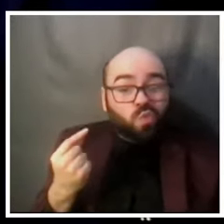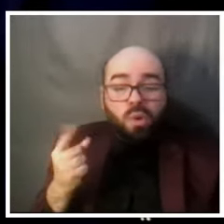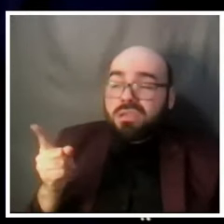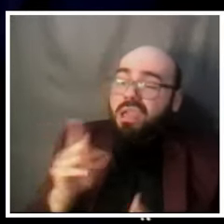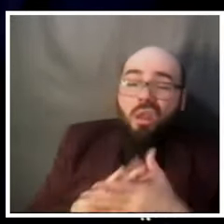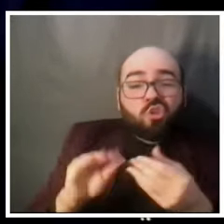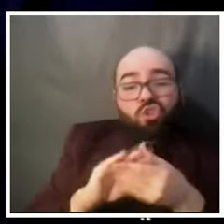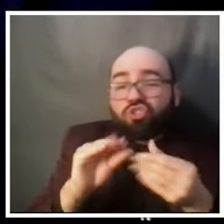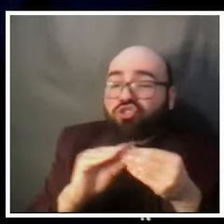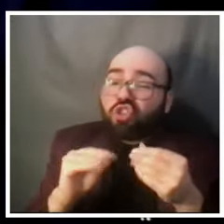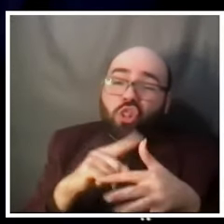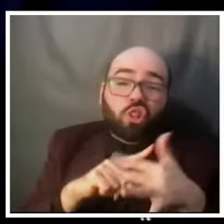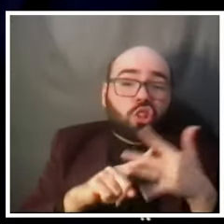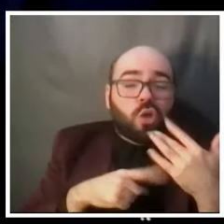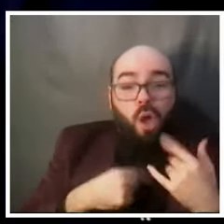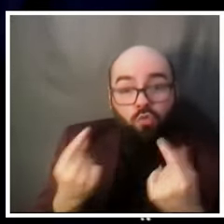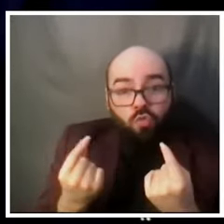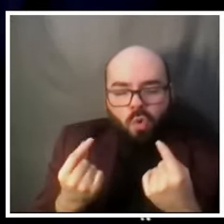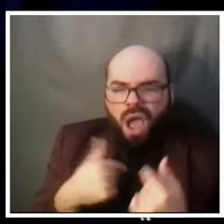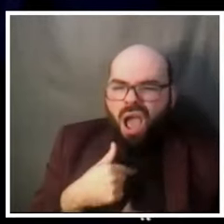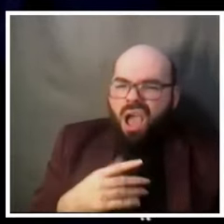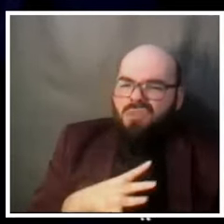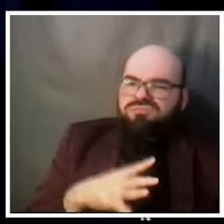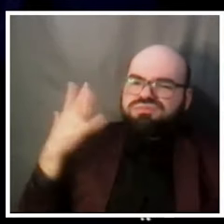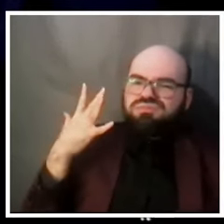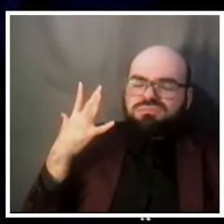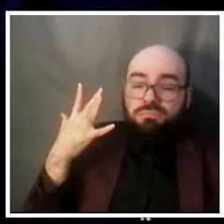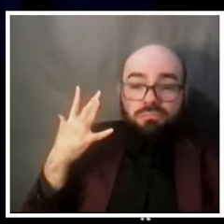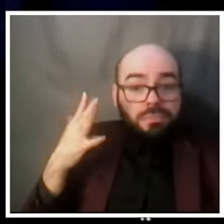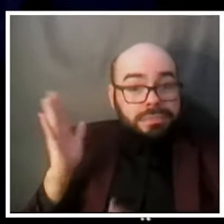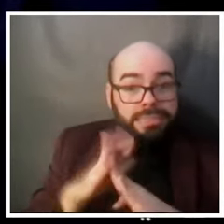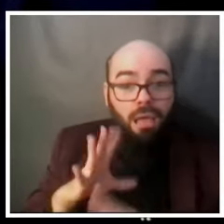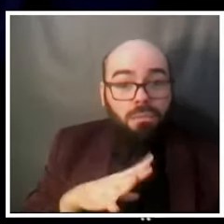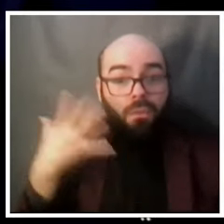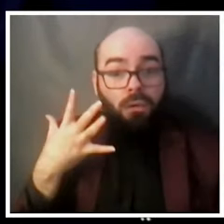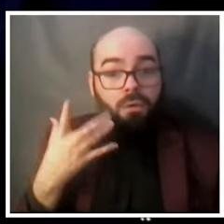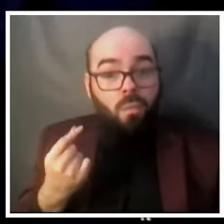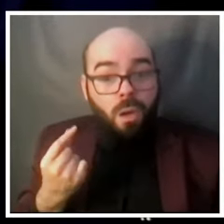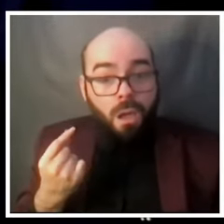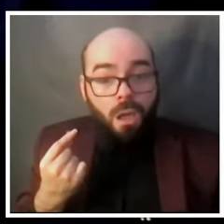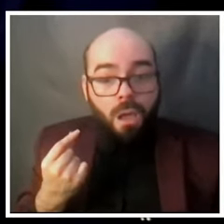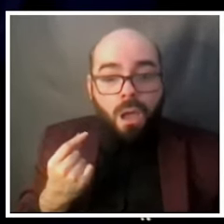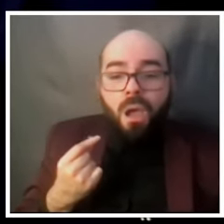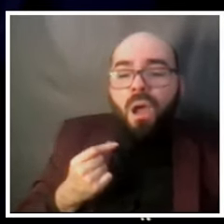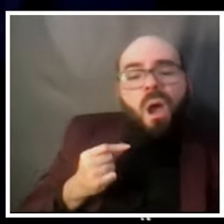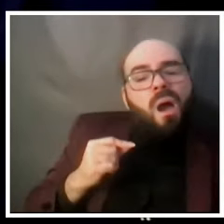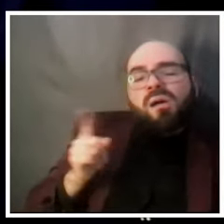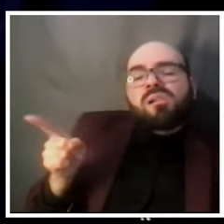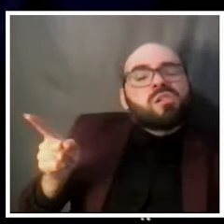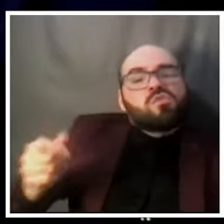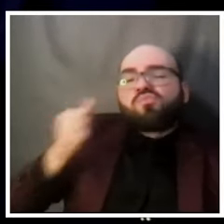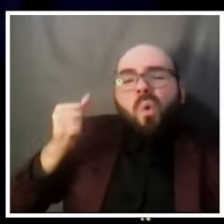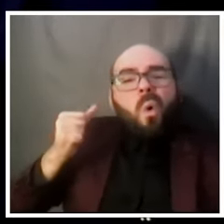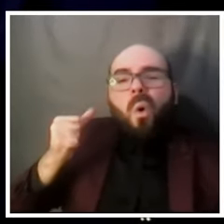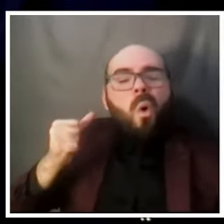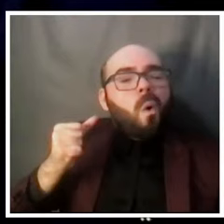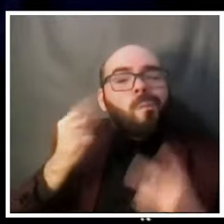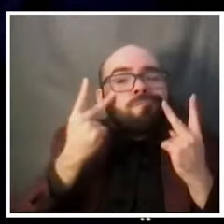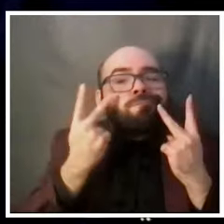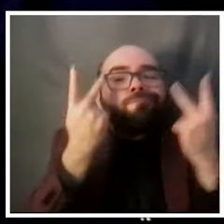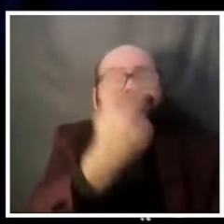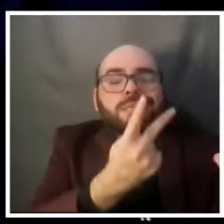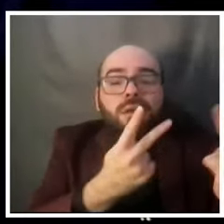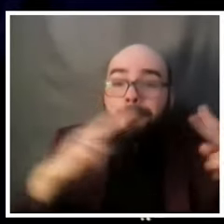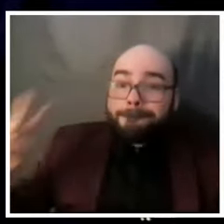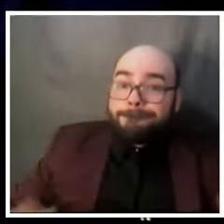that offends me the most is when he refused his president to visit an American cemetery outside of Paris when he